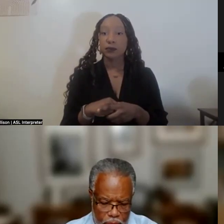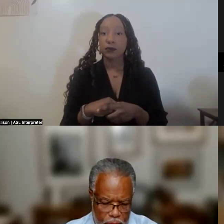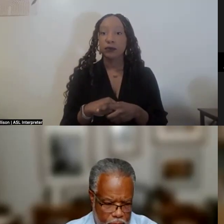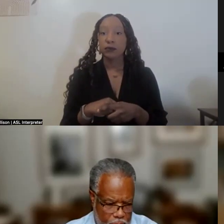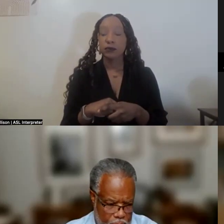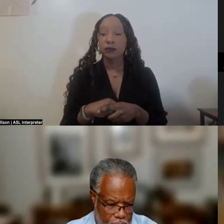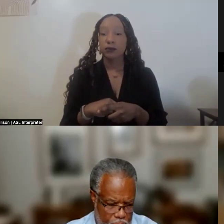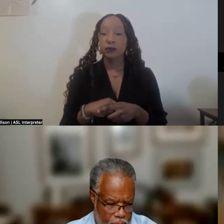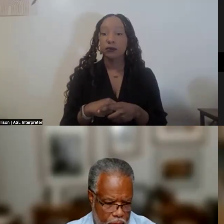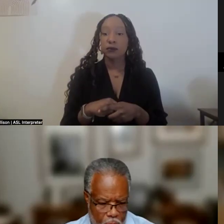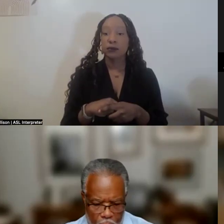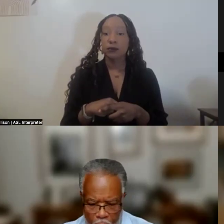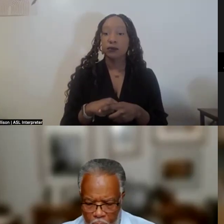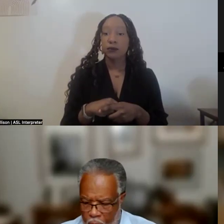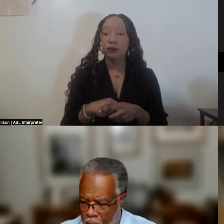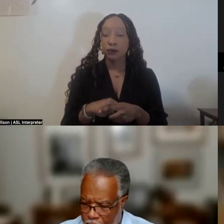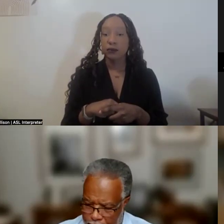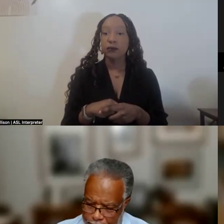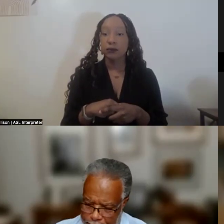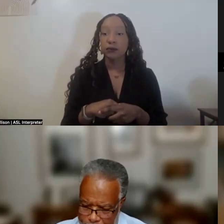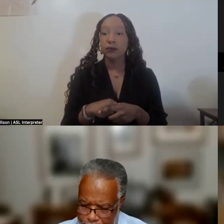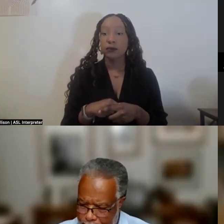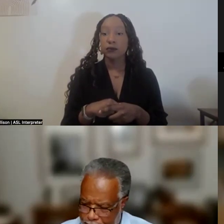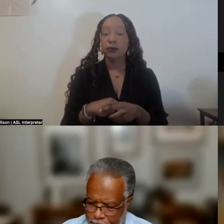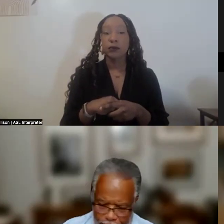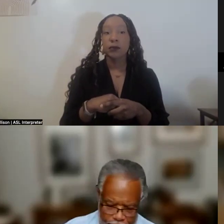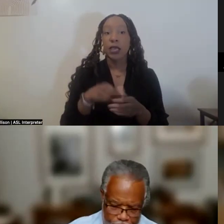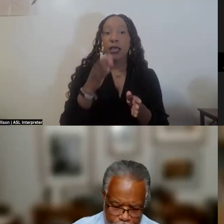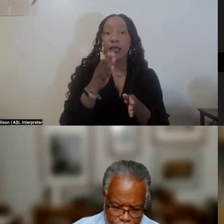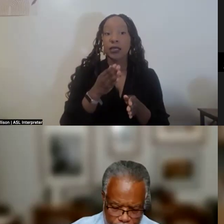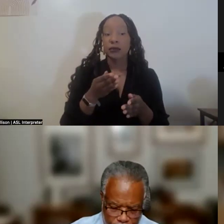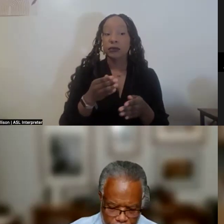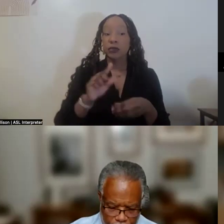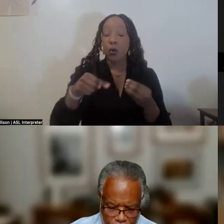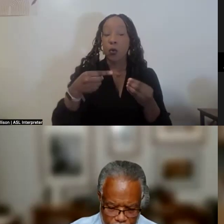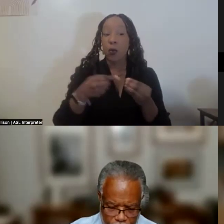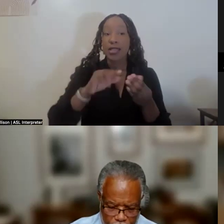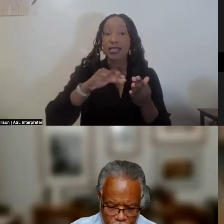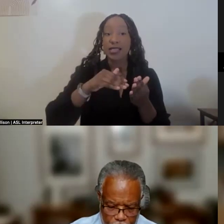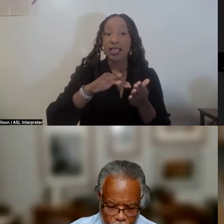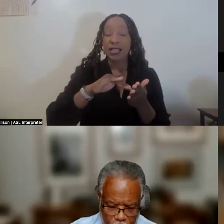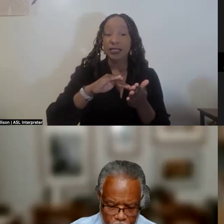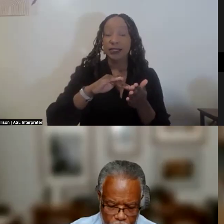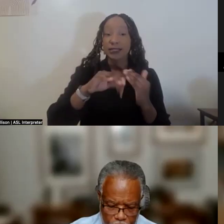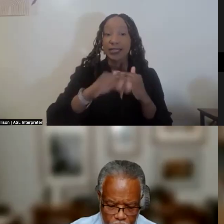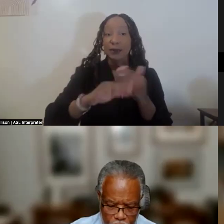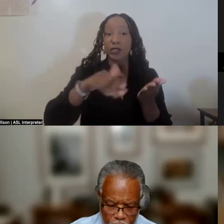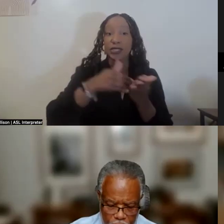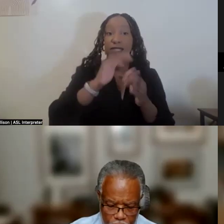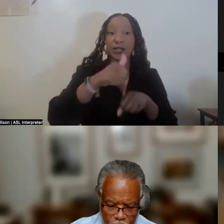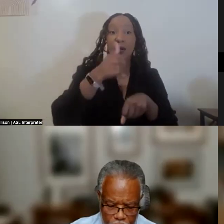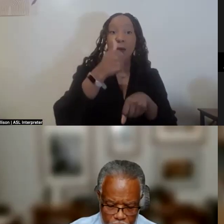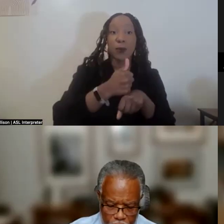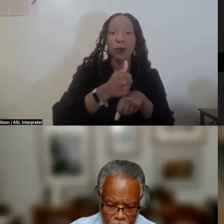noise should nearby residents expect? So I'm going to turn that over to Mohammed. If you could take the first stab